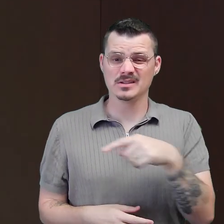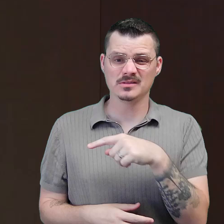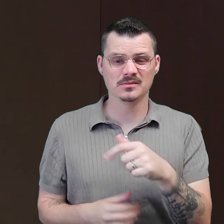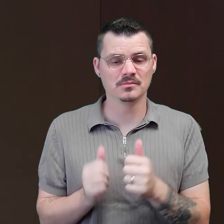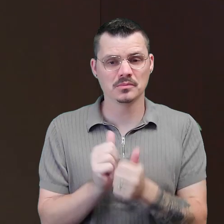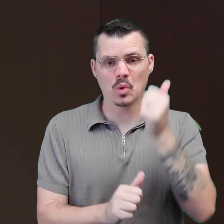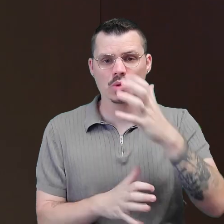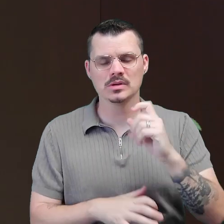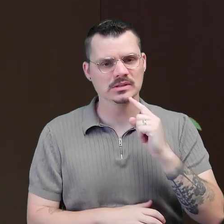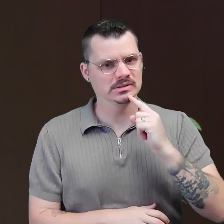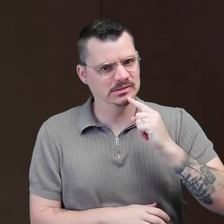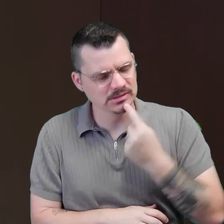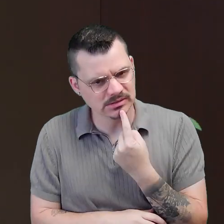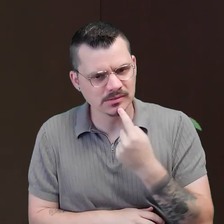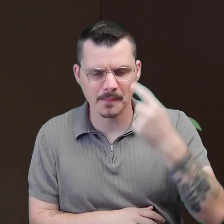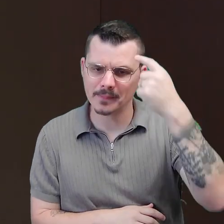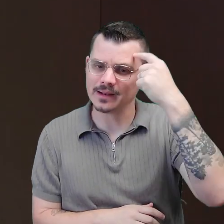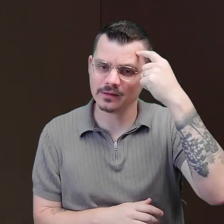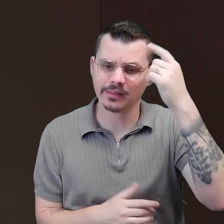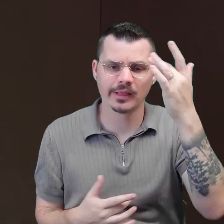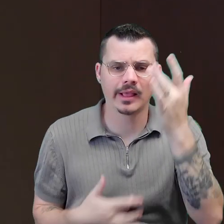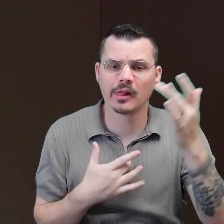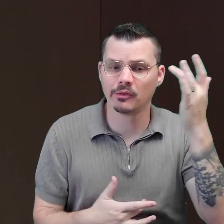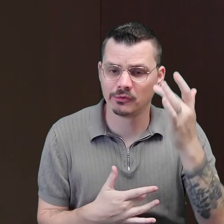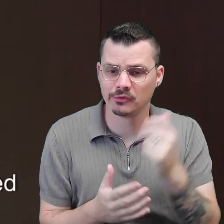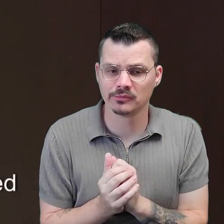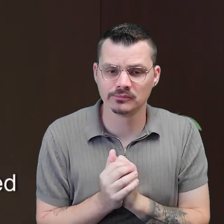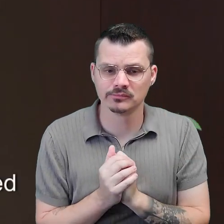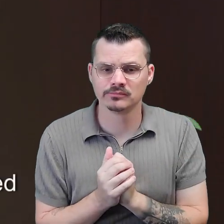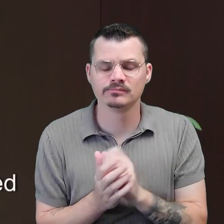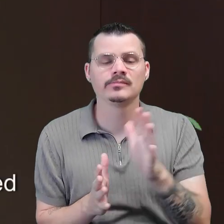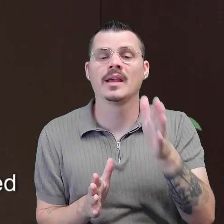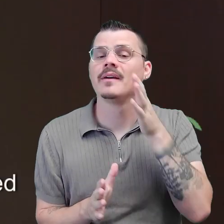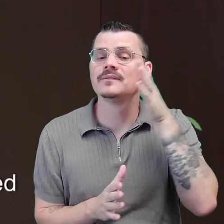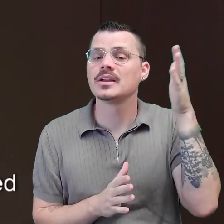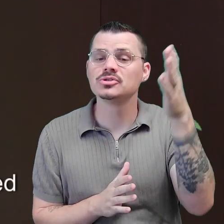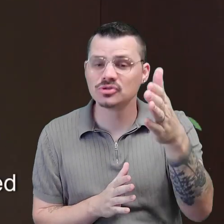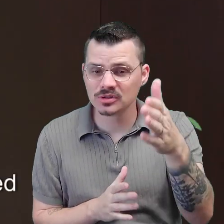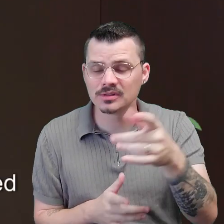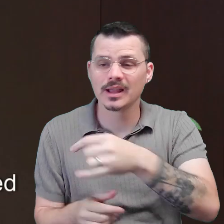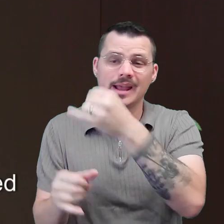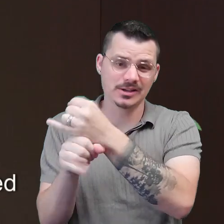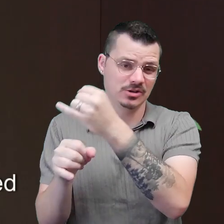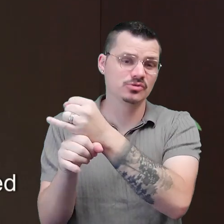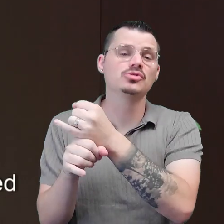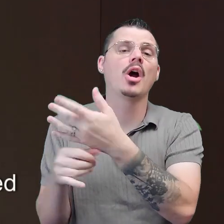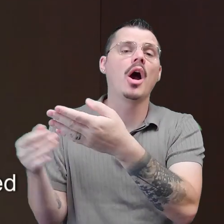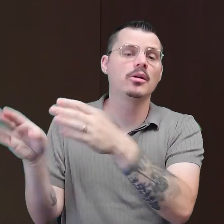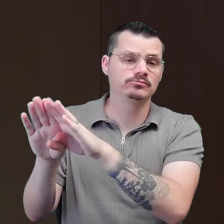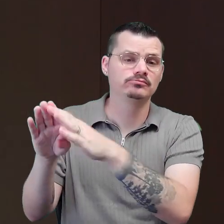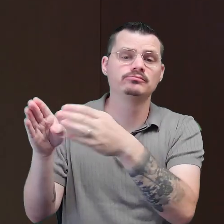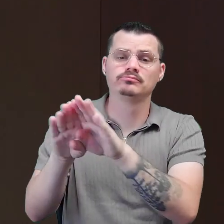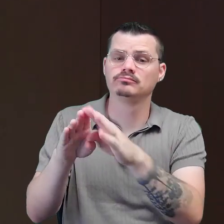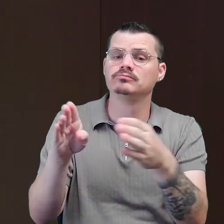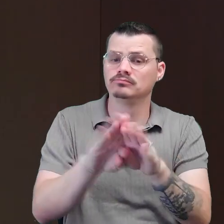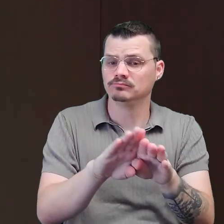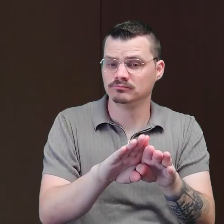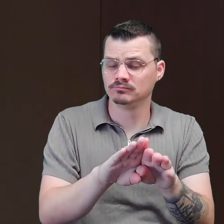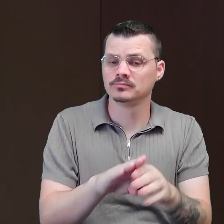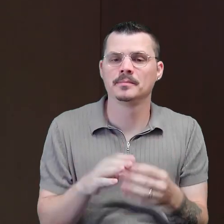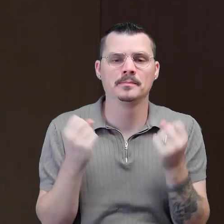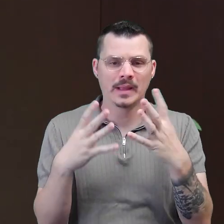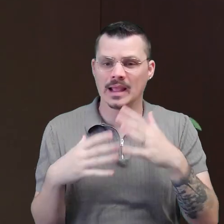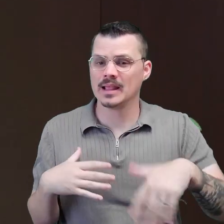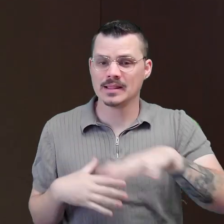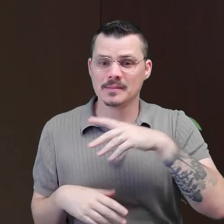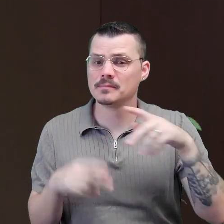most seriously mentally ill. Eventually, however, the institutions closed, and